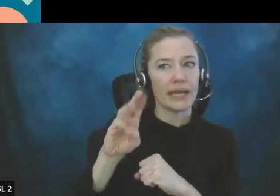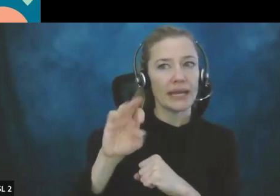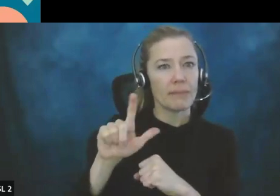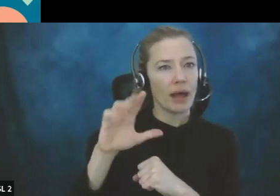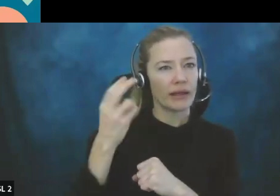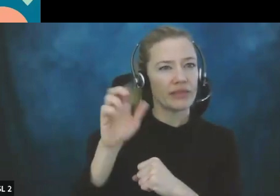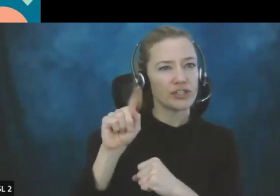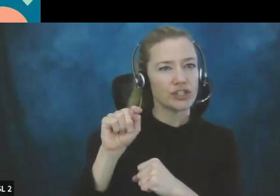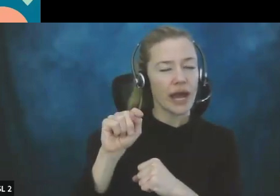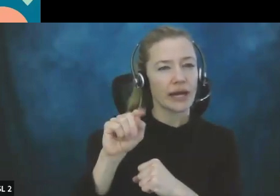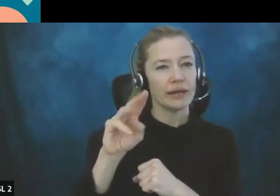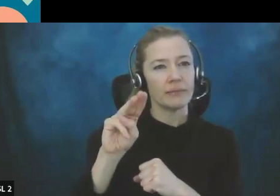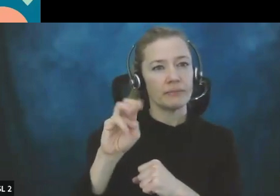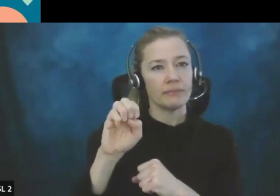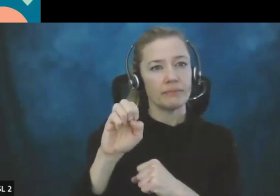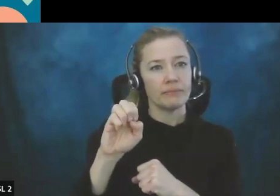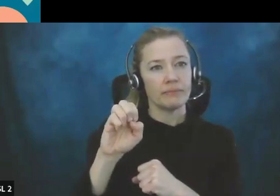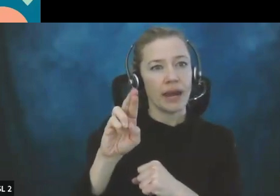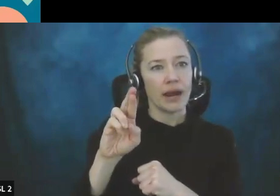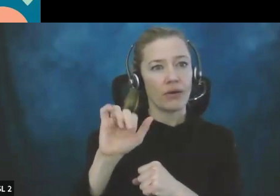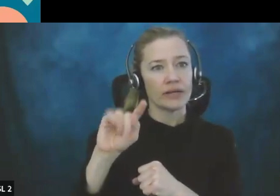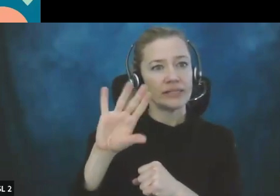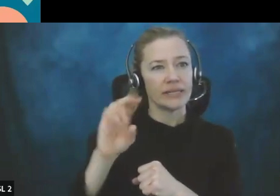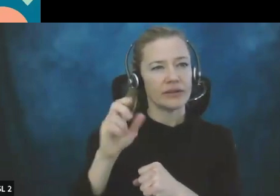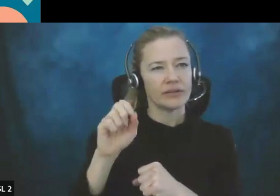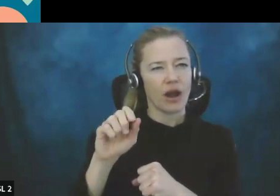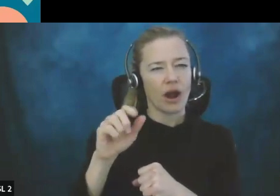in the chat. It's